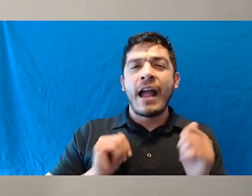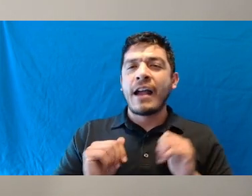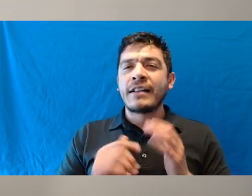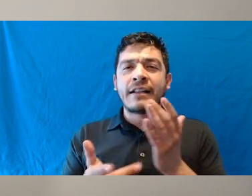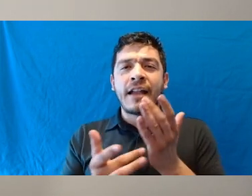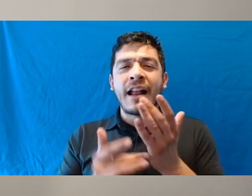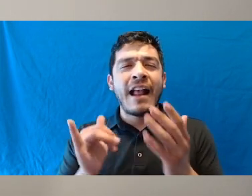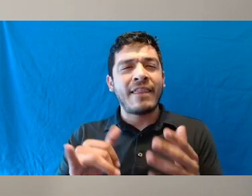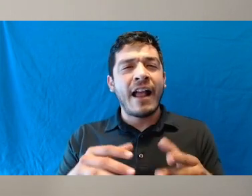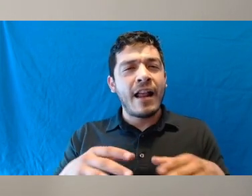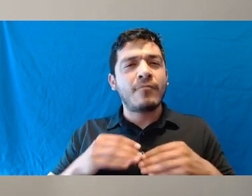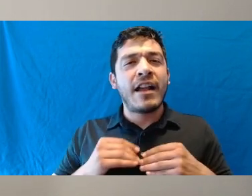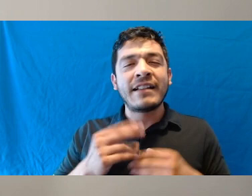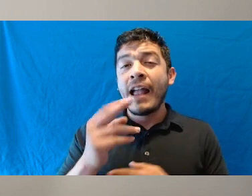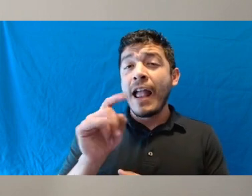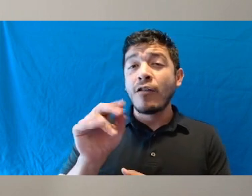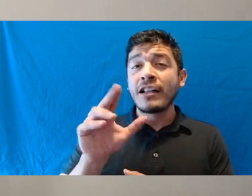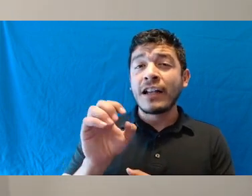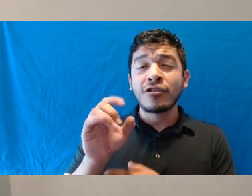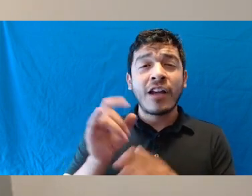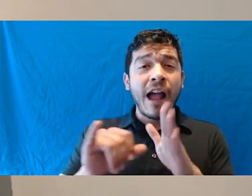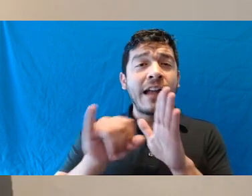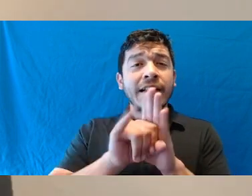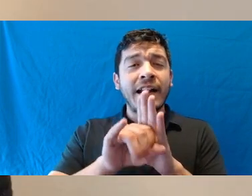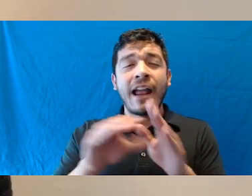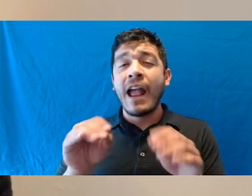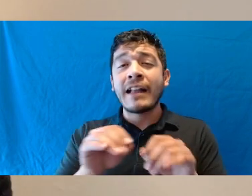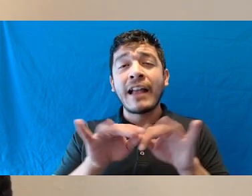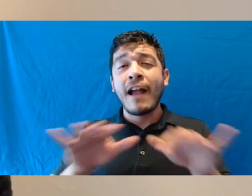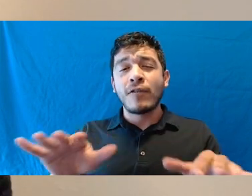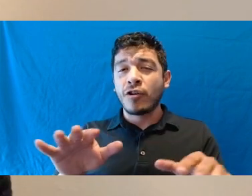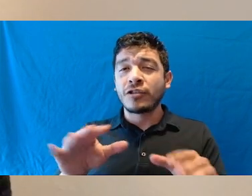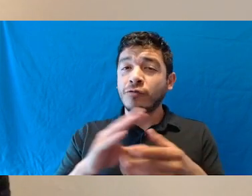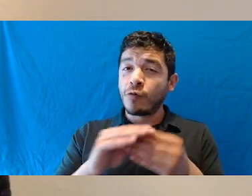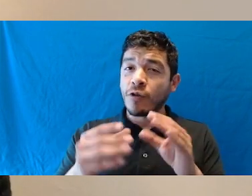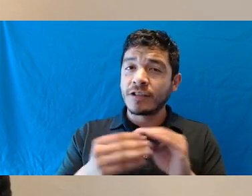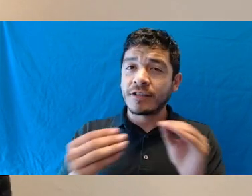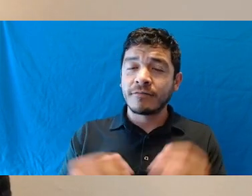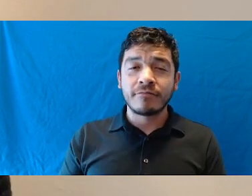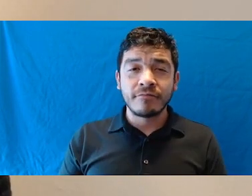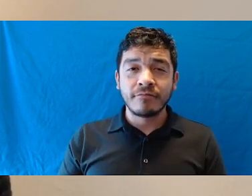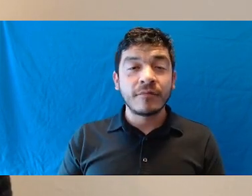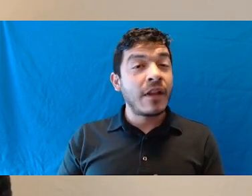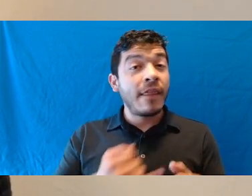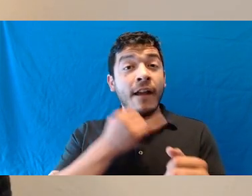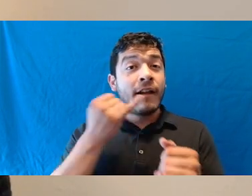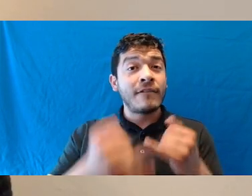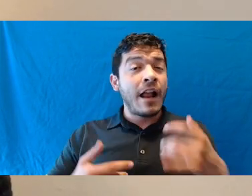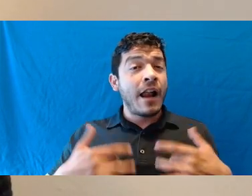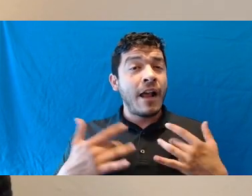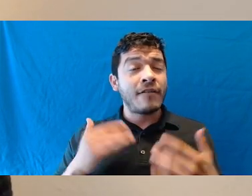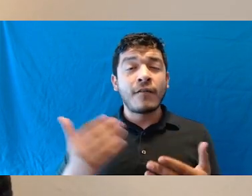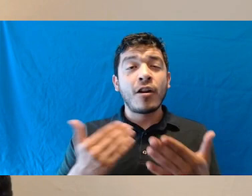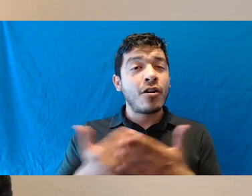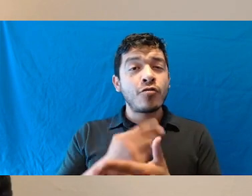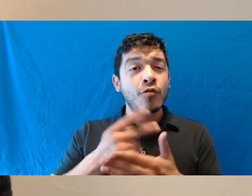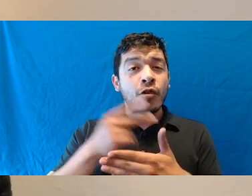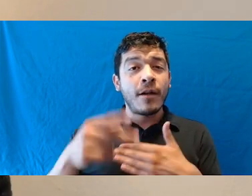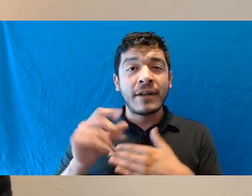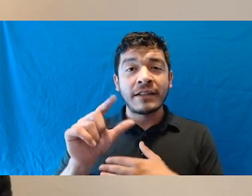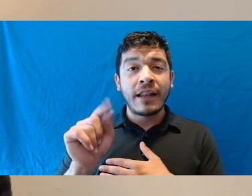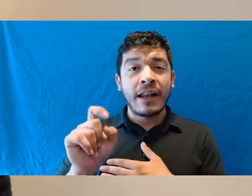identity, and diverse narratives. The final event of our new programming slate is a forum on the